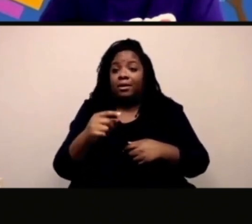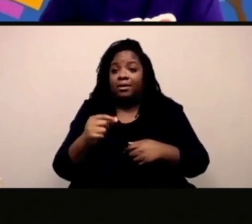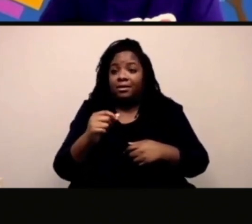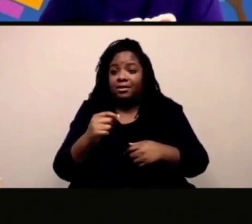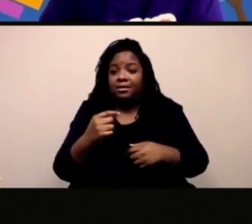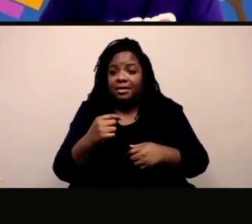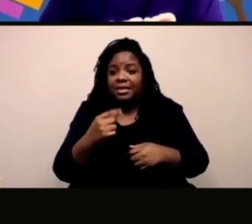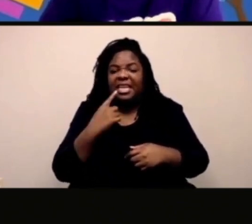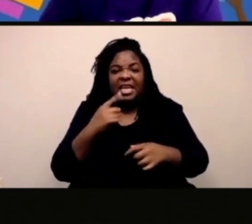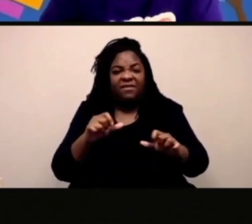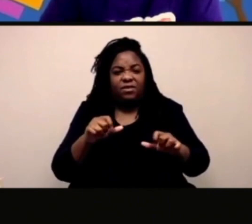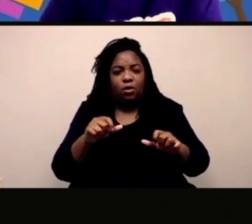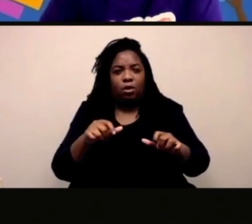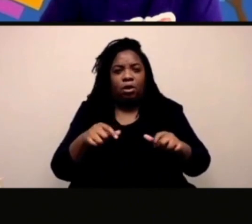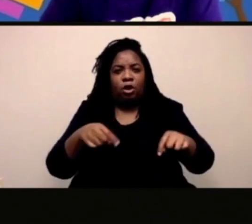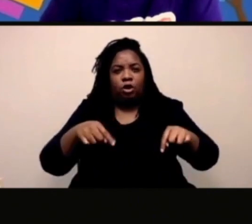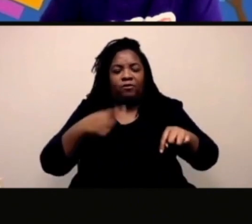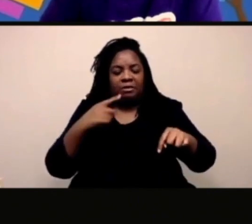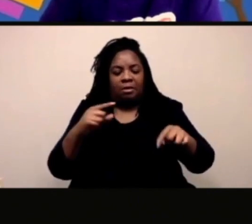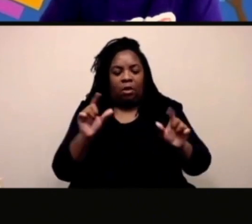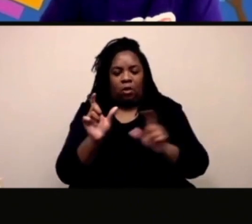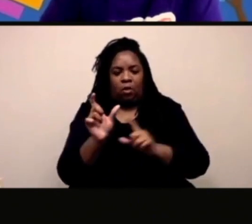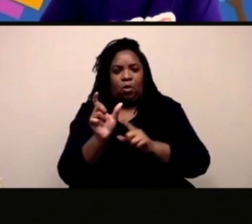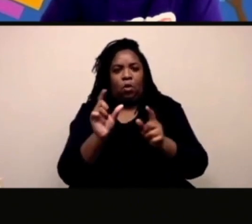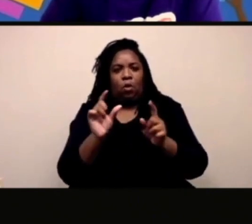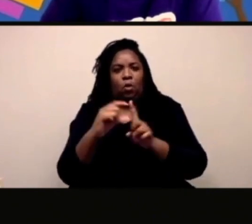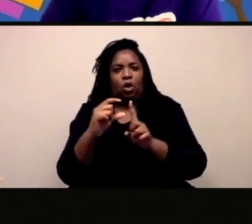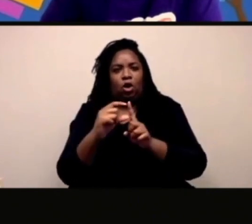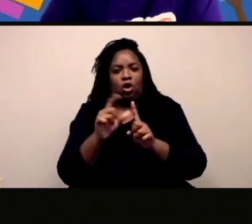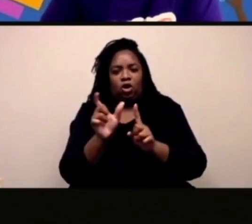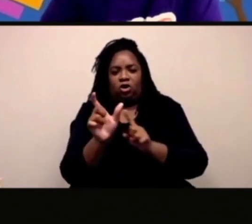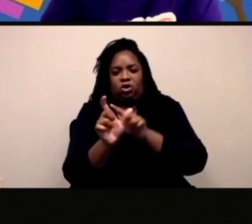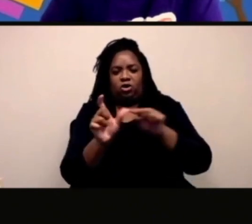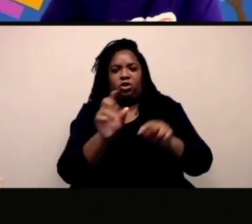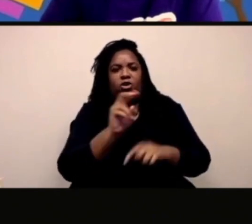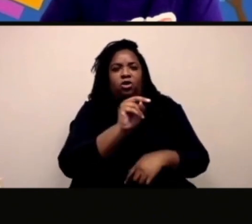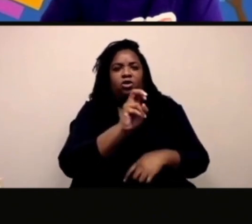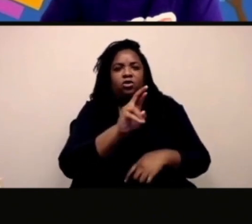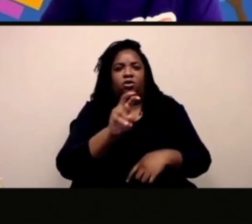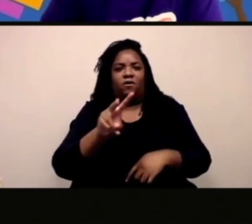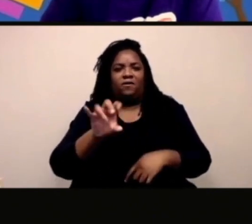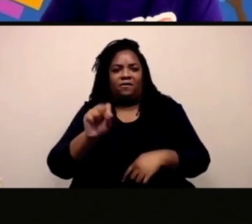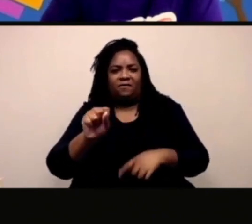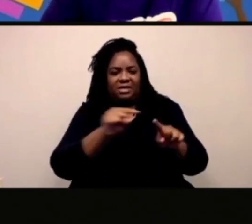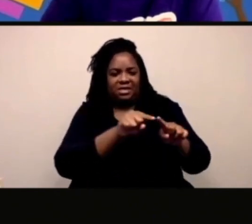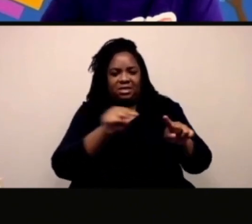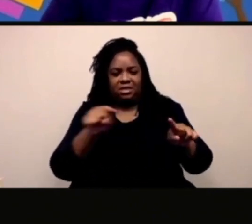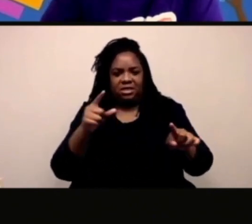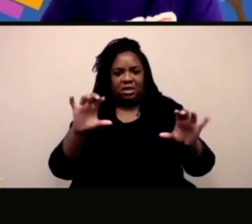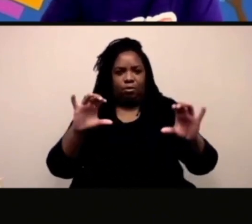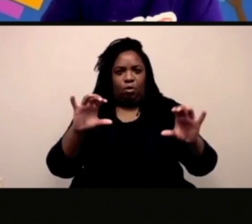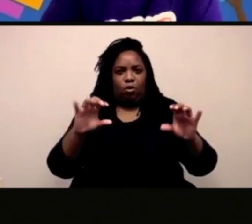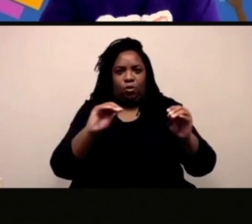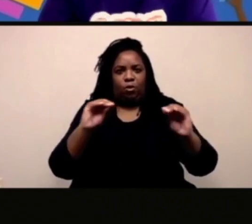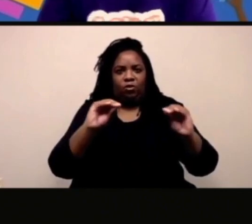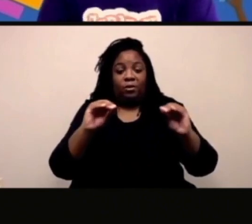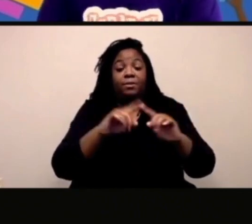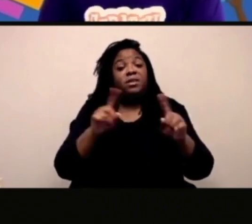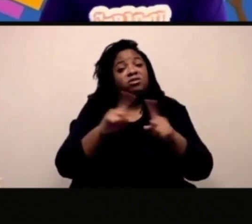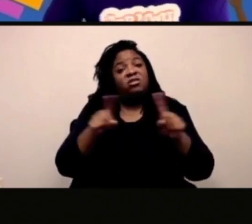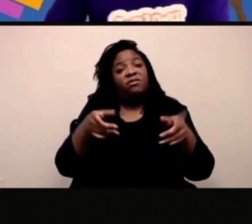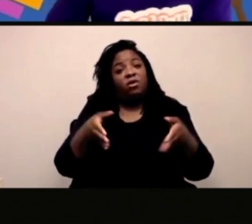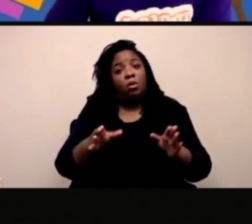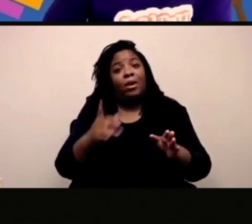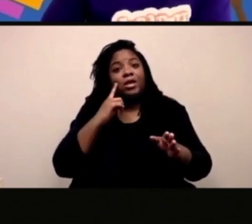want the word to be animated. So movements related to feeling nervous, but then also there can be other ways to reflect how we're feeling or emotion